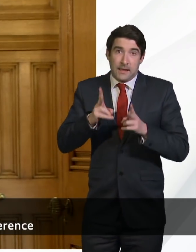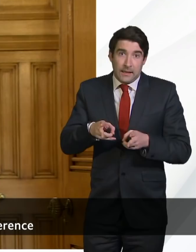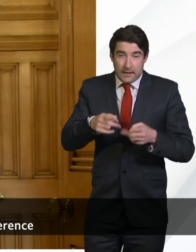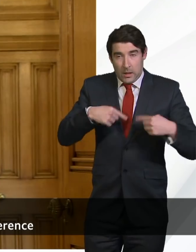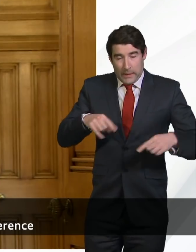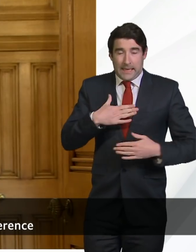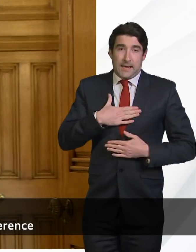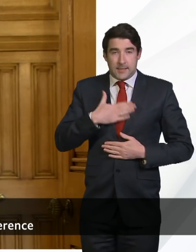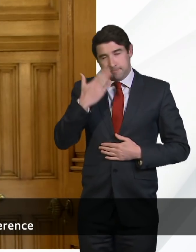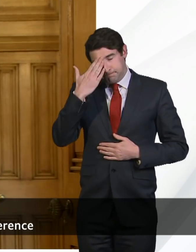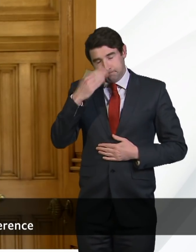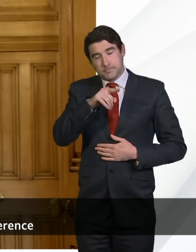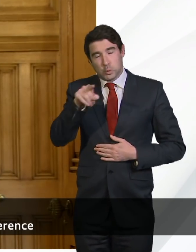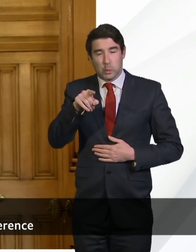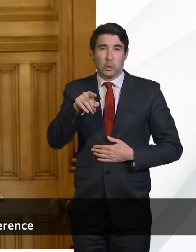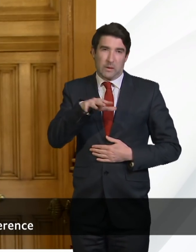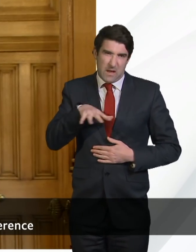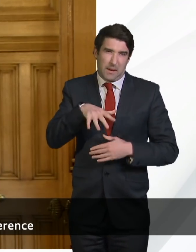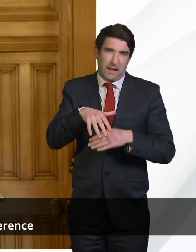their families and their friends.